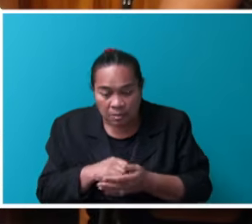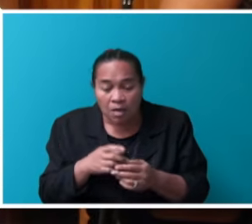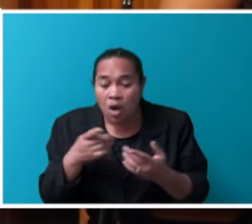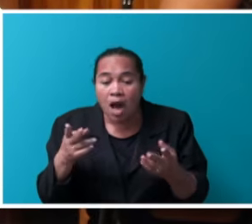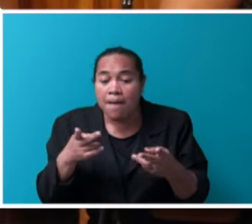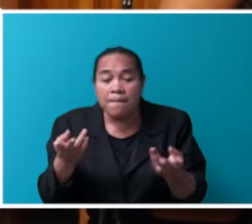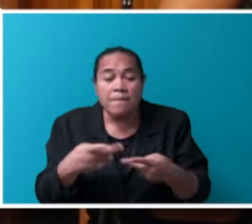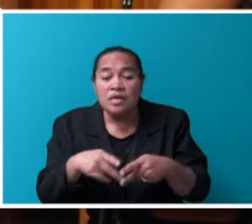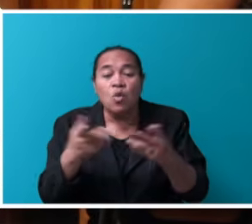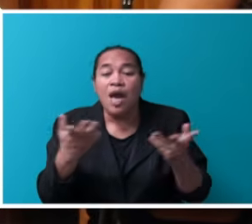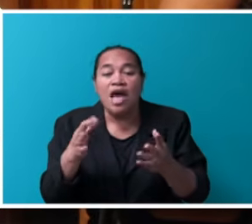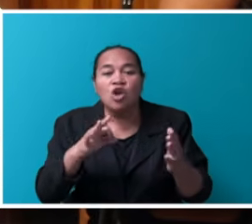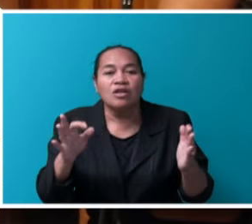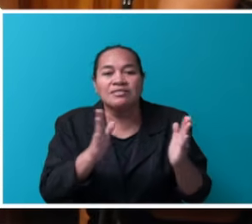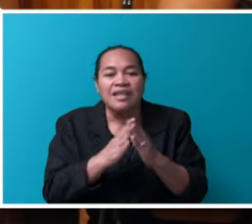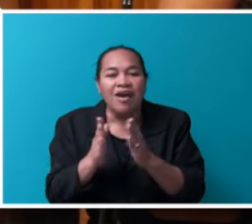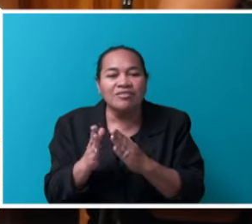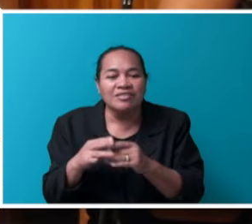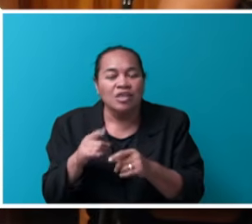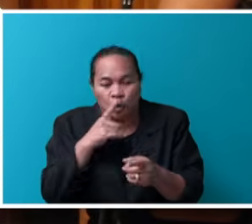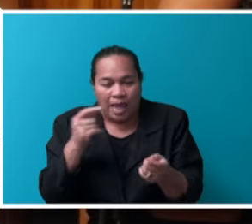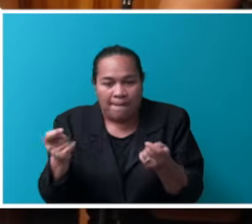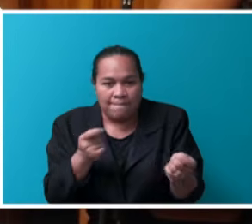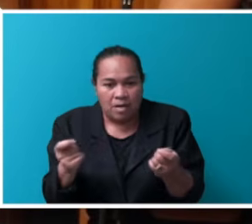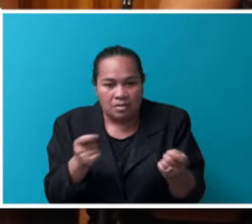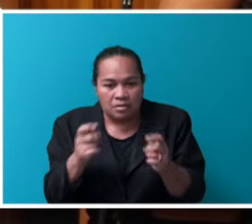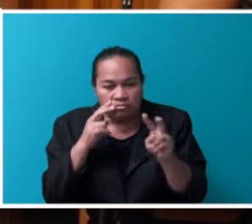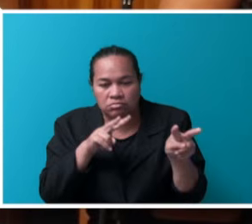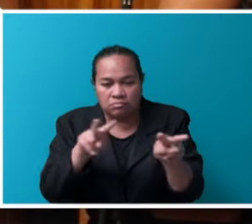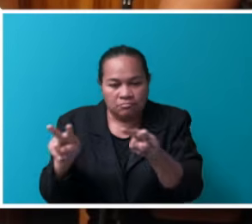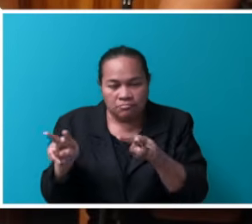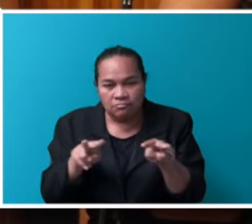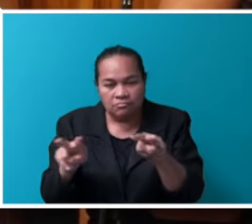through desilting, floodgate management, and boulder protection.